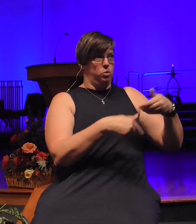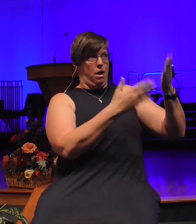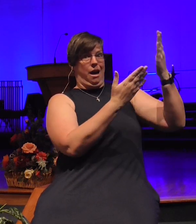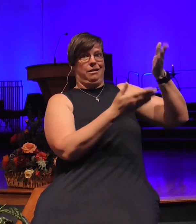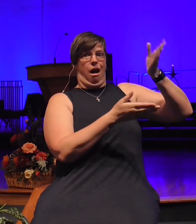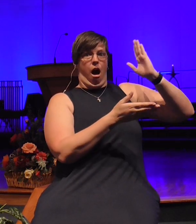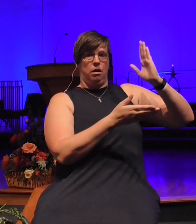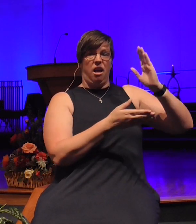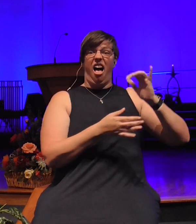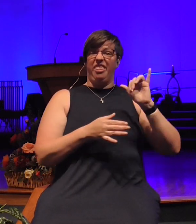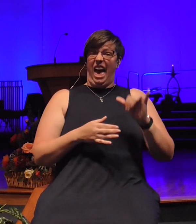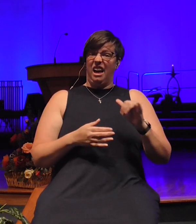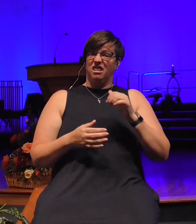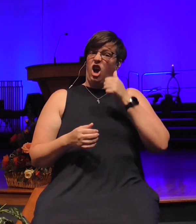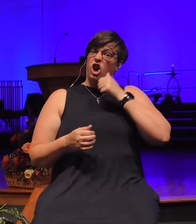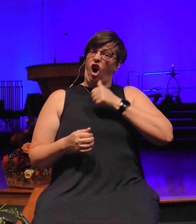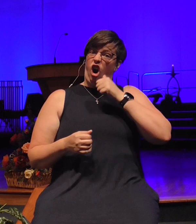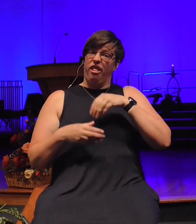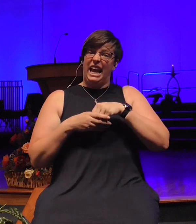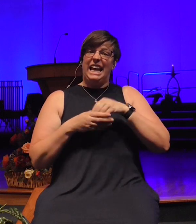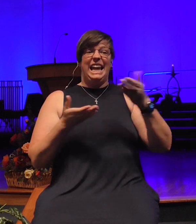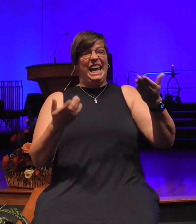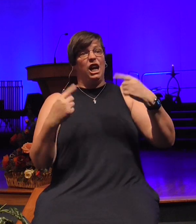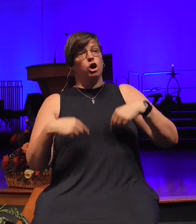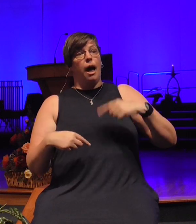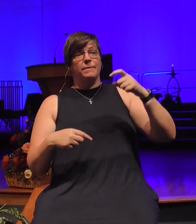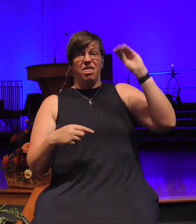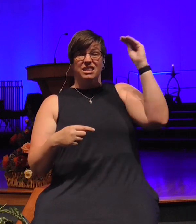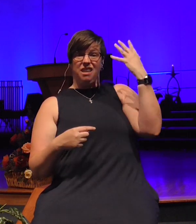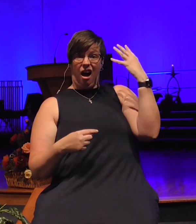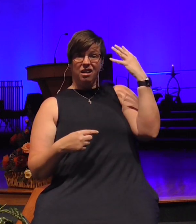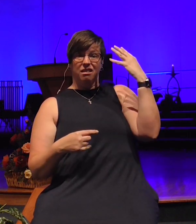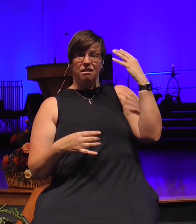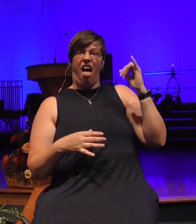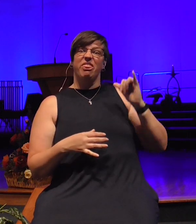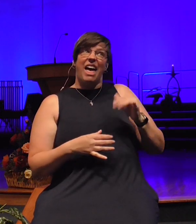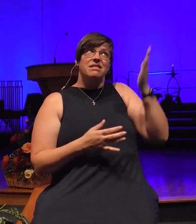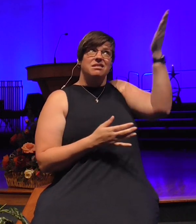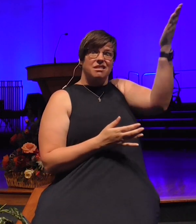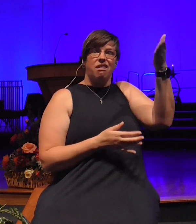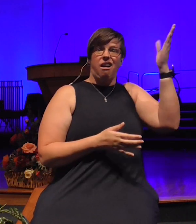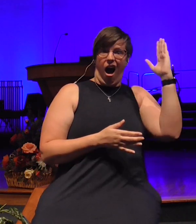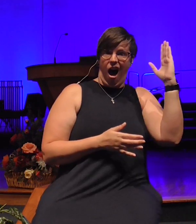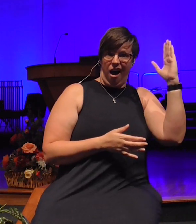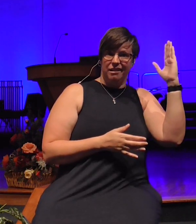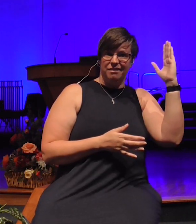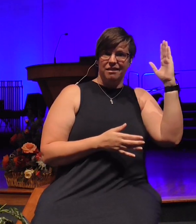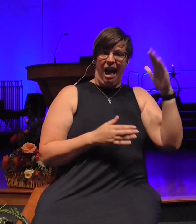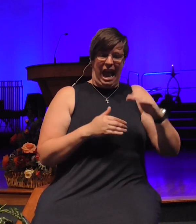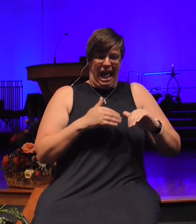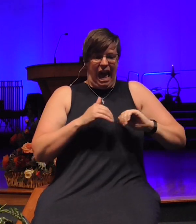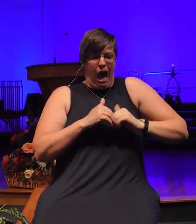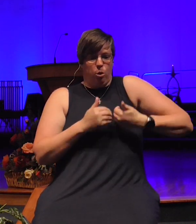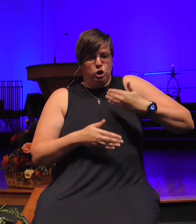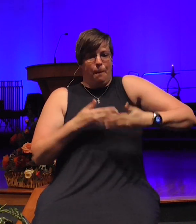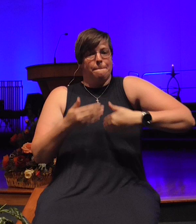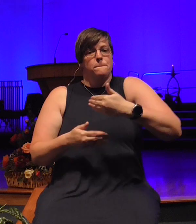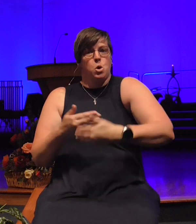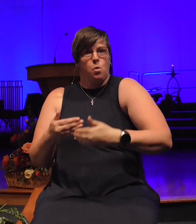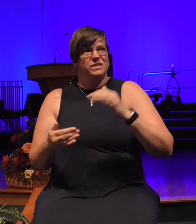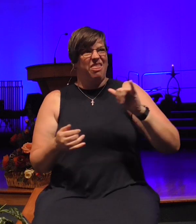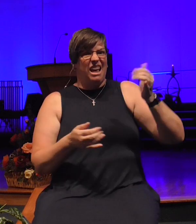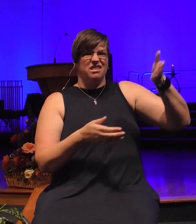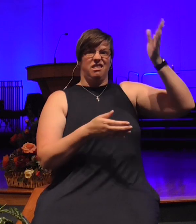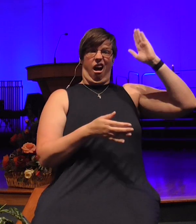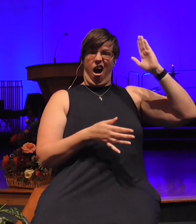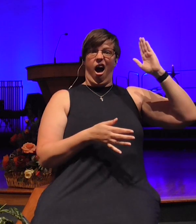sun, that's the divine. That's something in the way she moves, that's divinity. And it's only fitting that it's in his